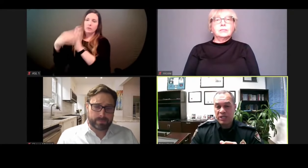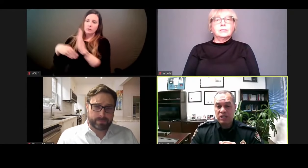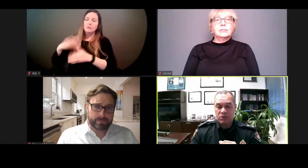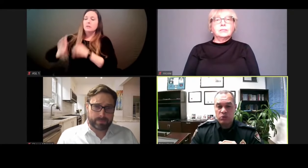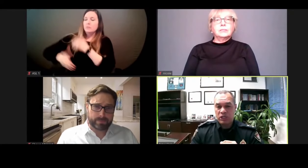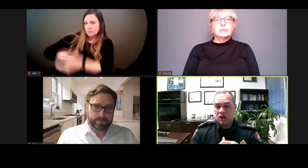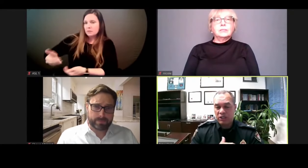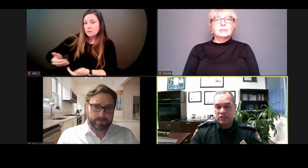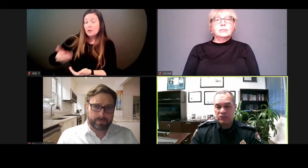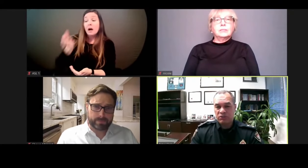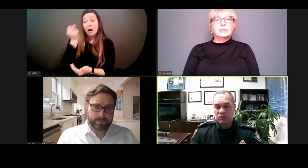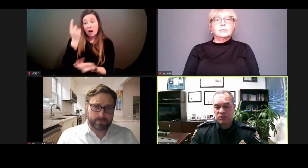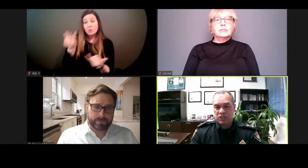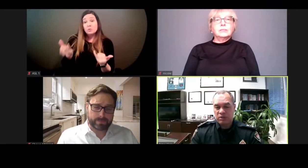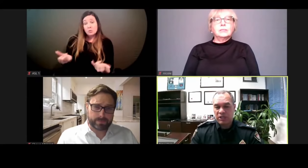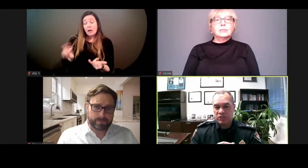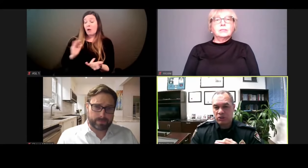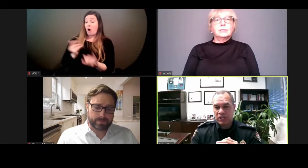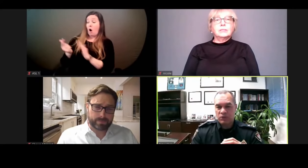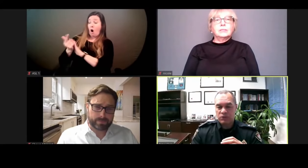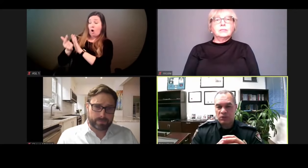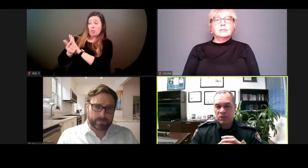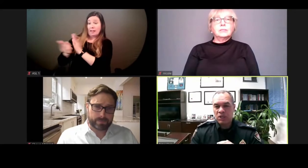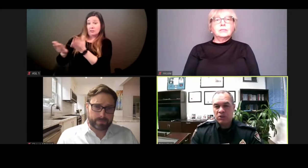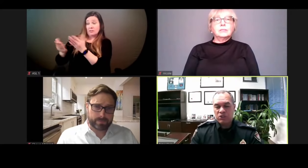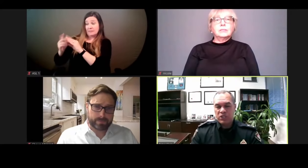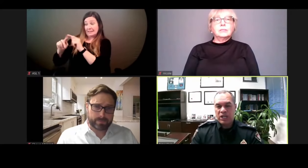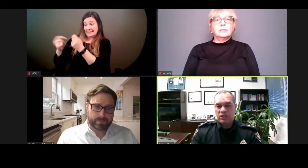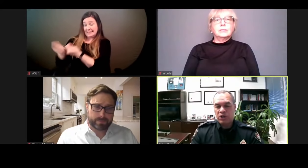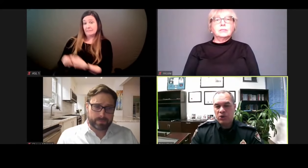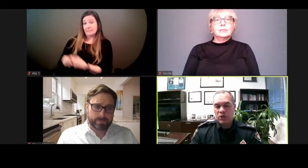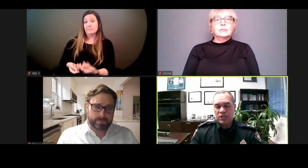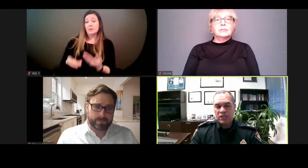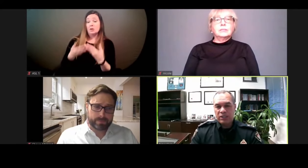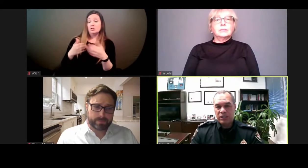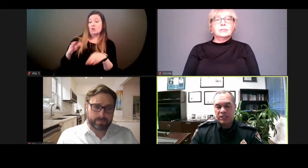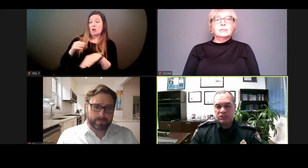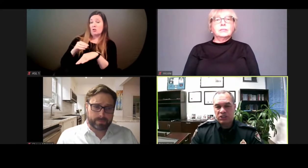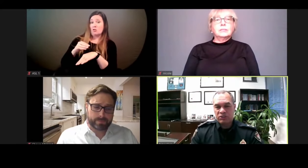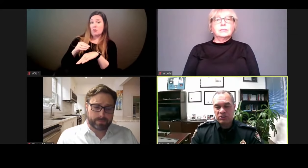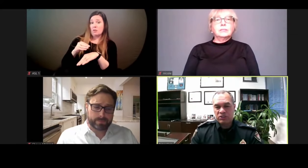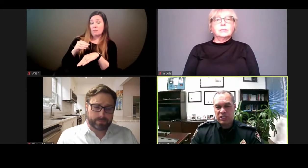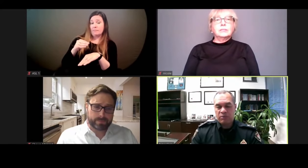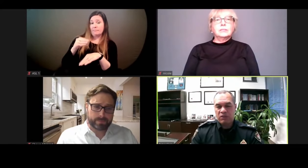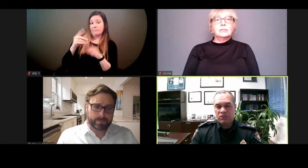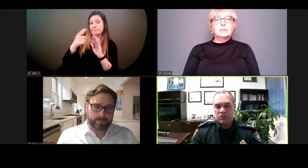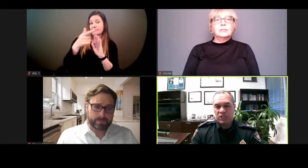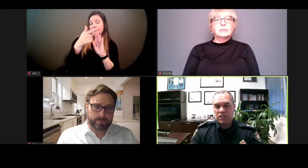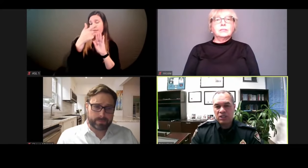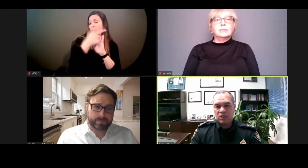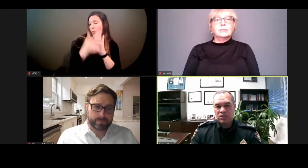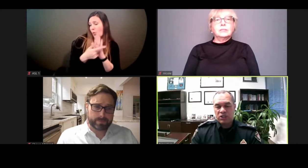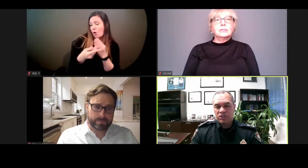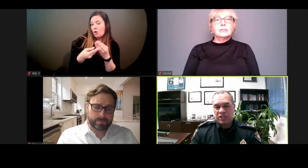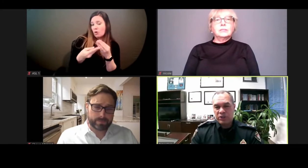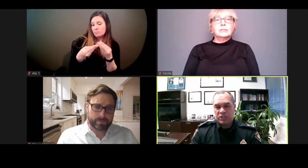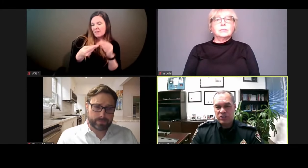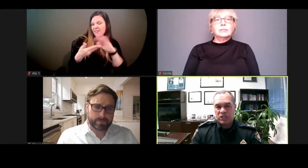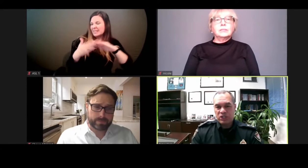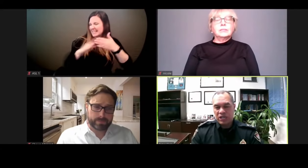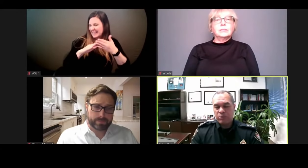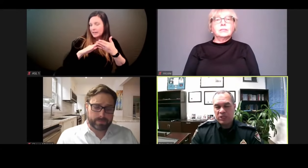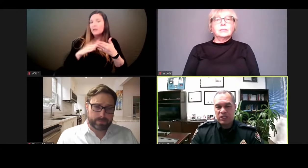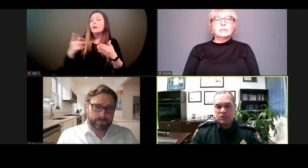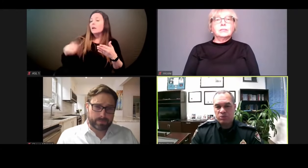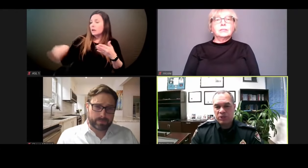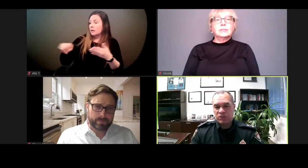was a meeting between our legal services team, my general counsel, Christiane Hinault, and the legal services team of the city to continue the